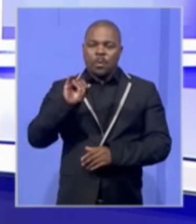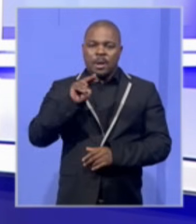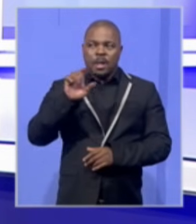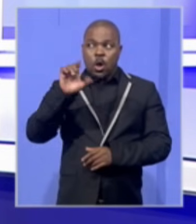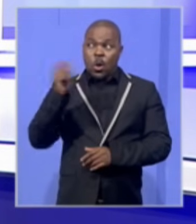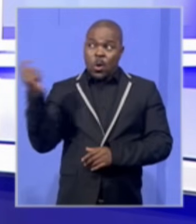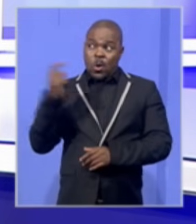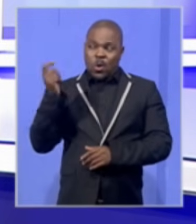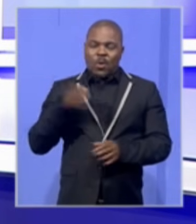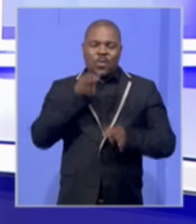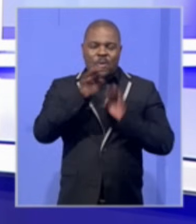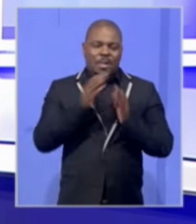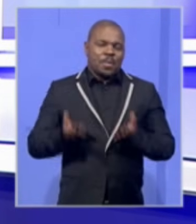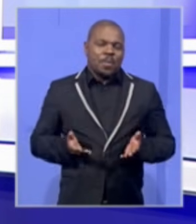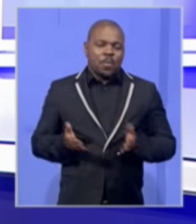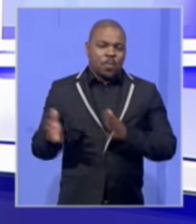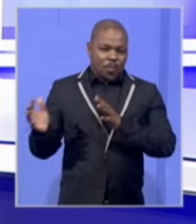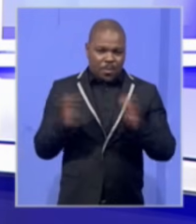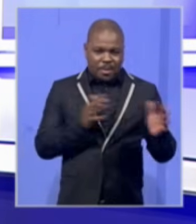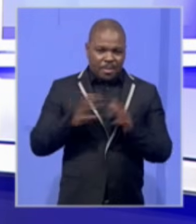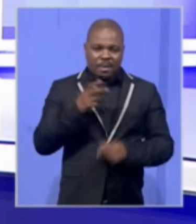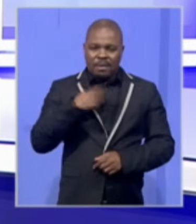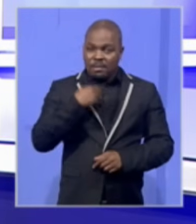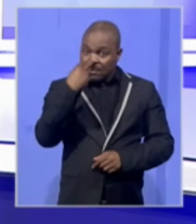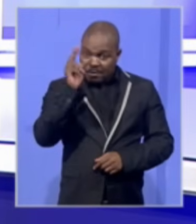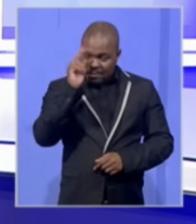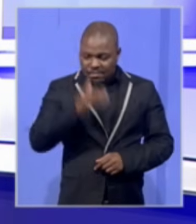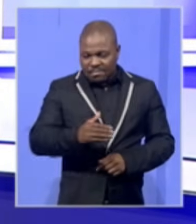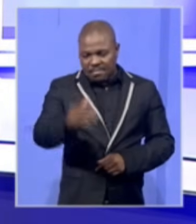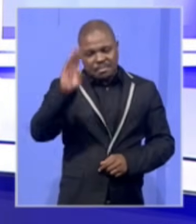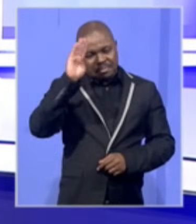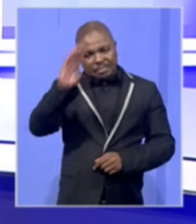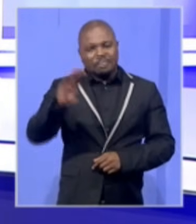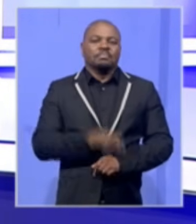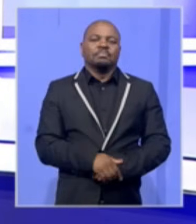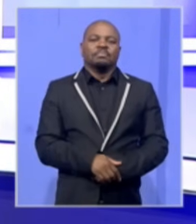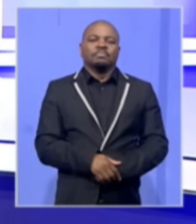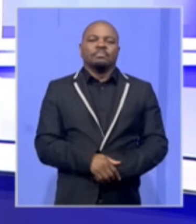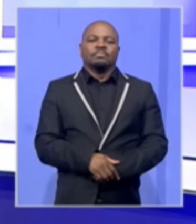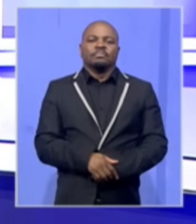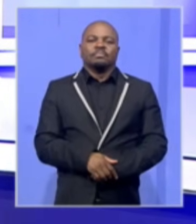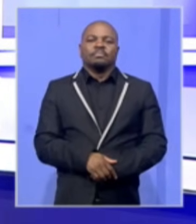ka tsa maemo a bosa go fitla re kopana gape mo nakong e tlang sala sentle.